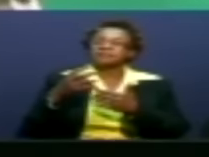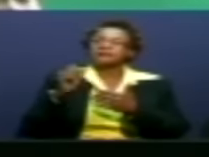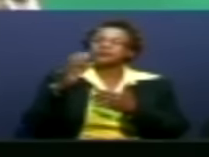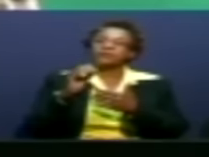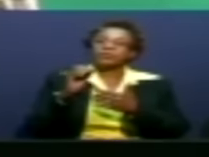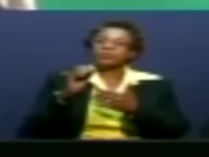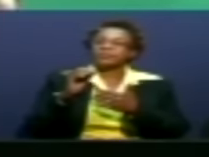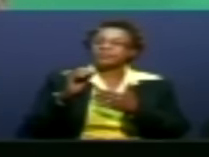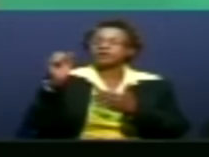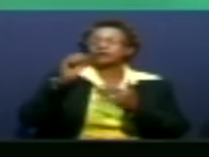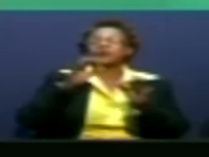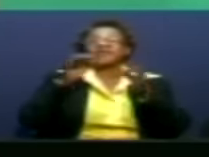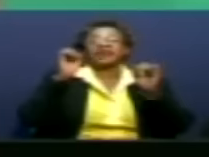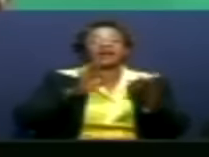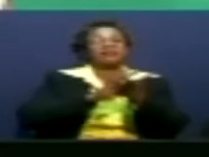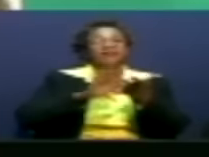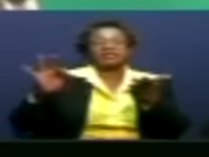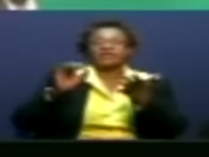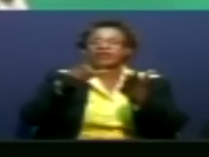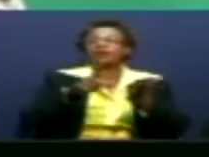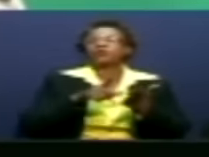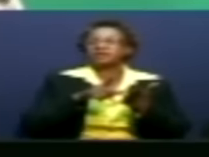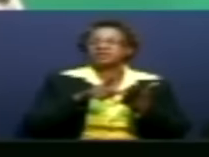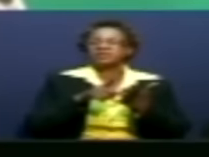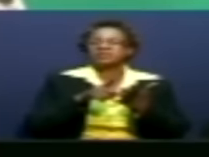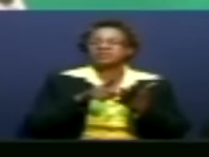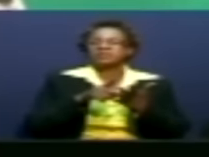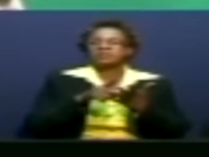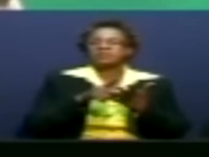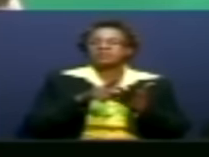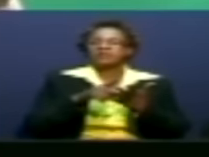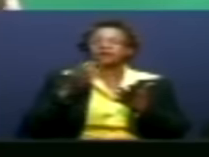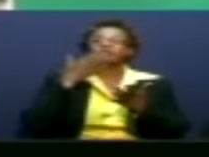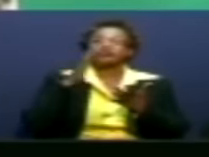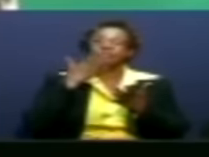2000 KCC 2000. What's the problem? Write off loans here, the sugar board